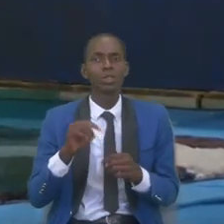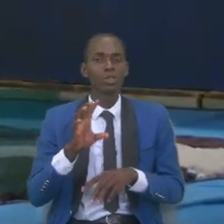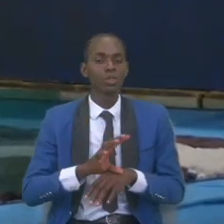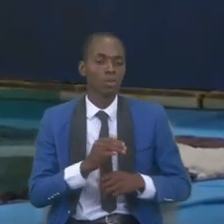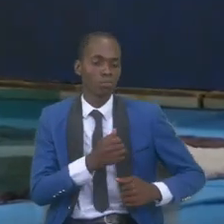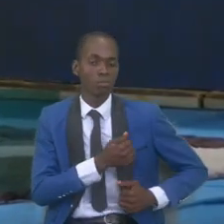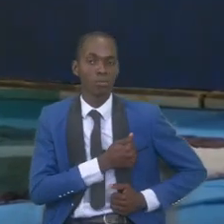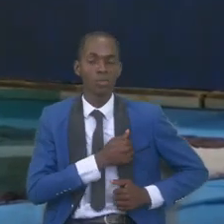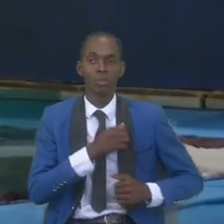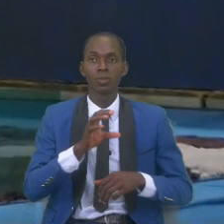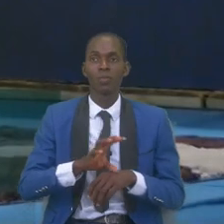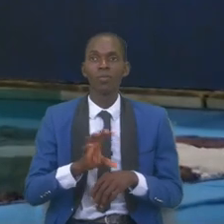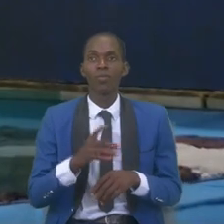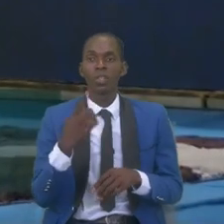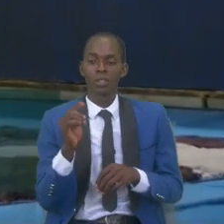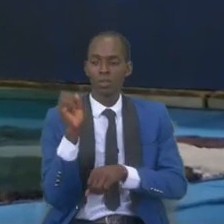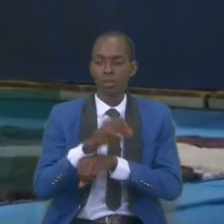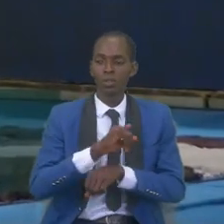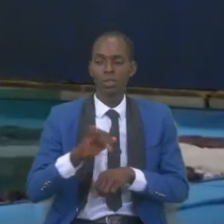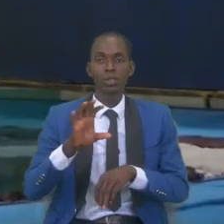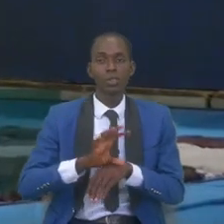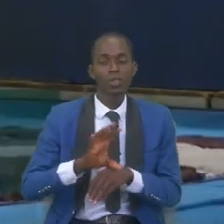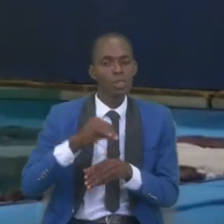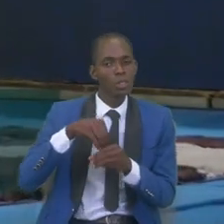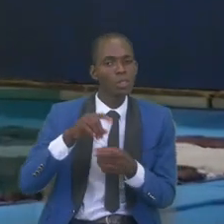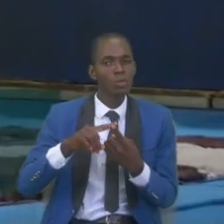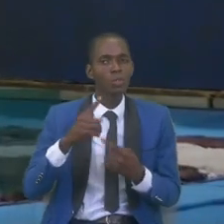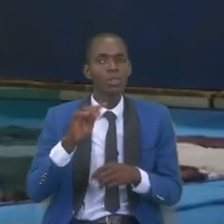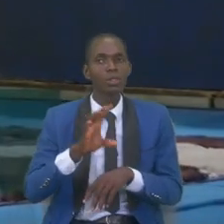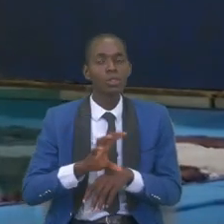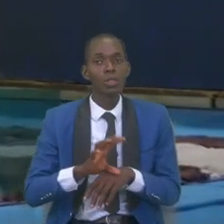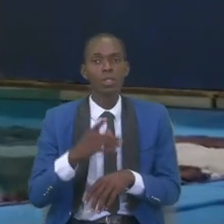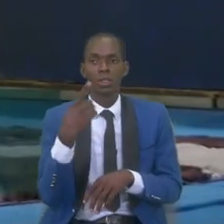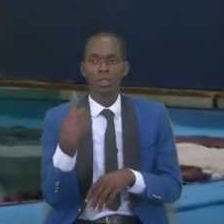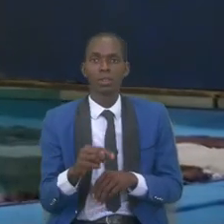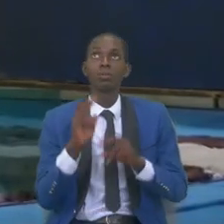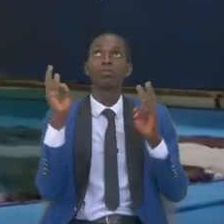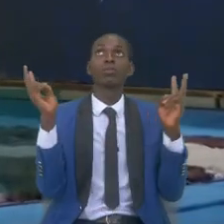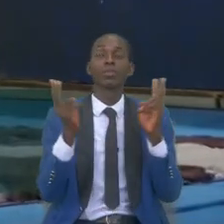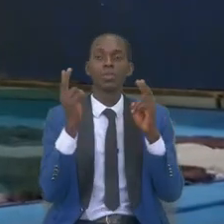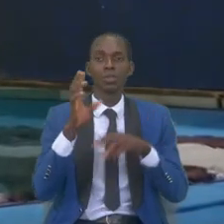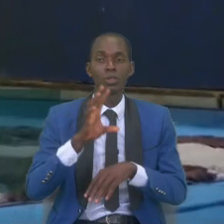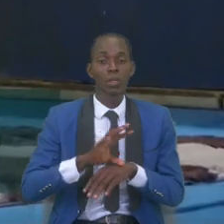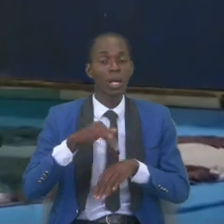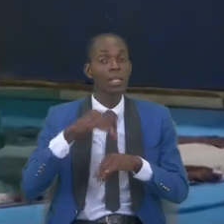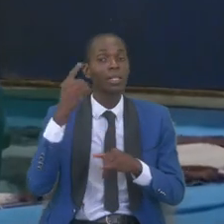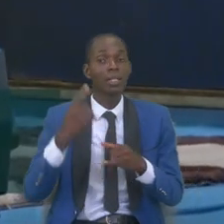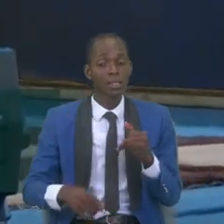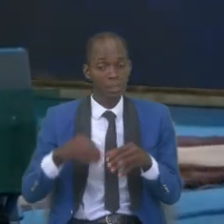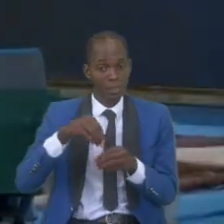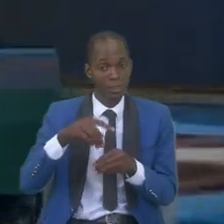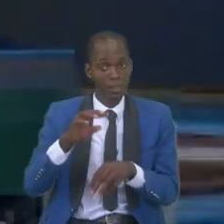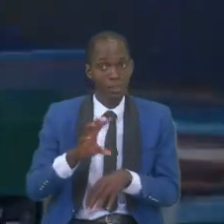the church, the conquering church, into the church, the triumphant church, eventually in the church. And